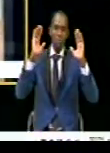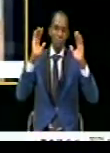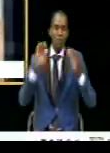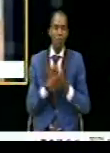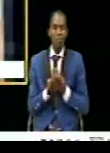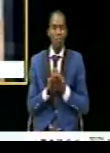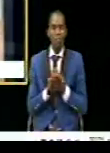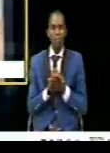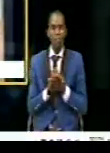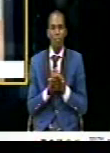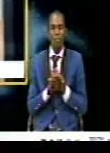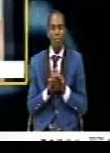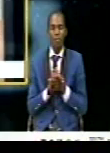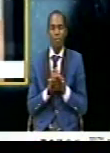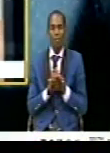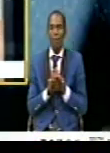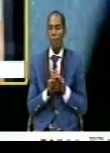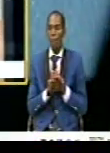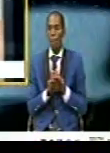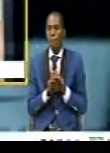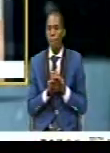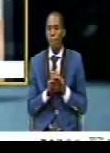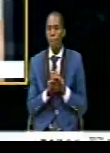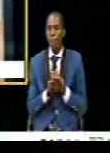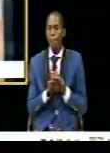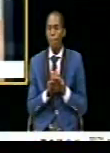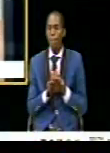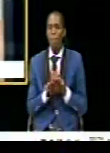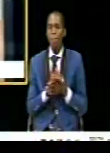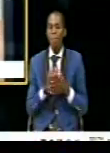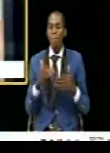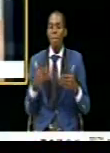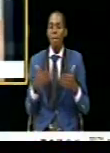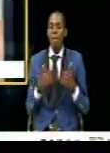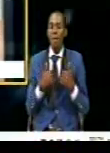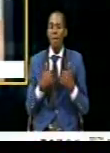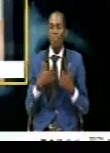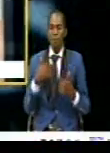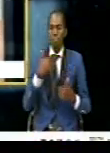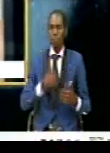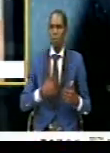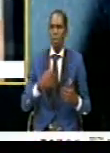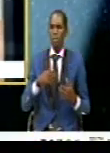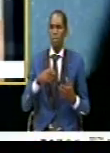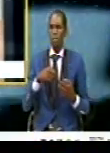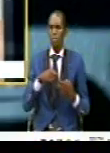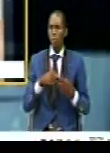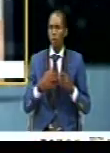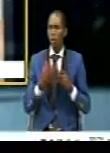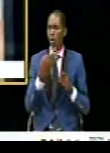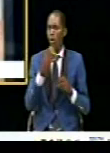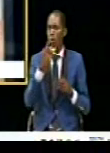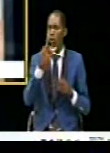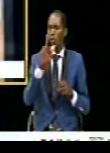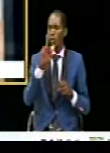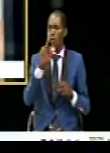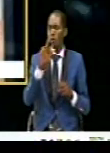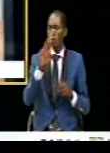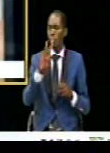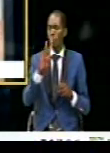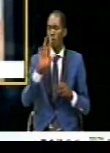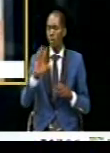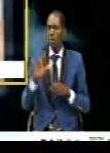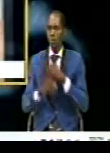me yesterday is marvelous. Amen. I have chest pain of